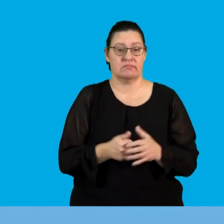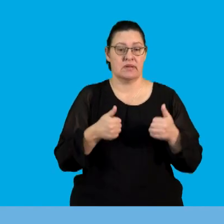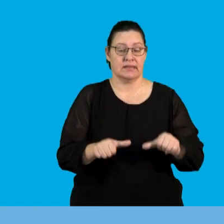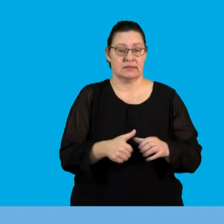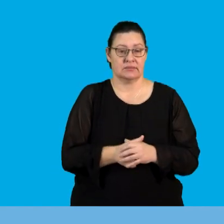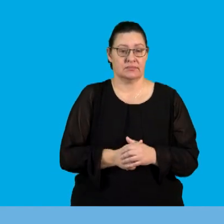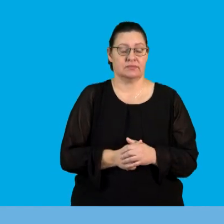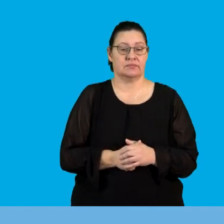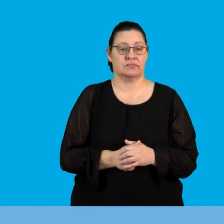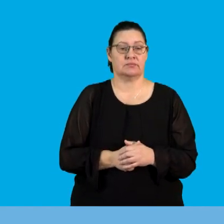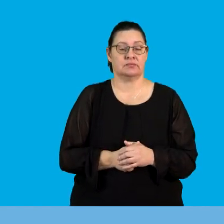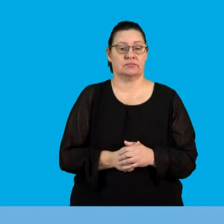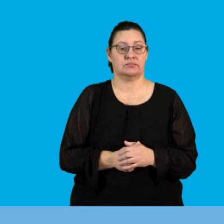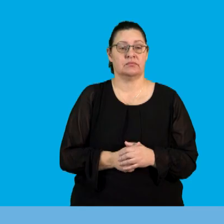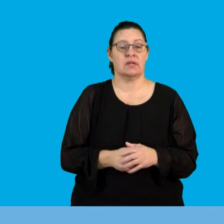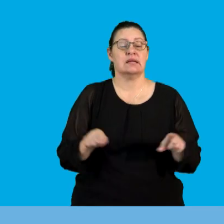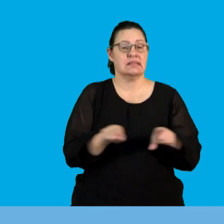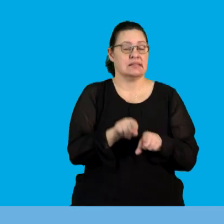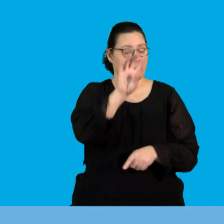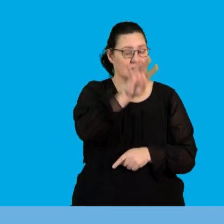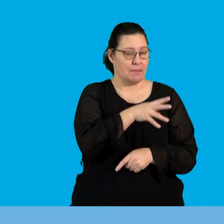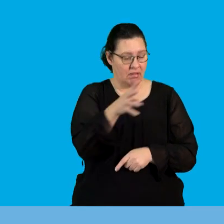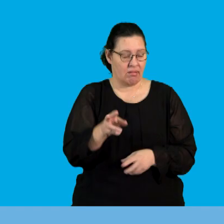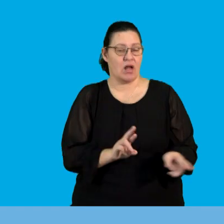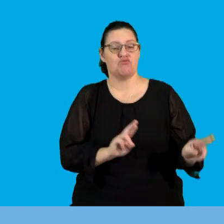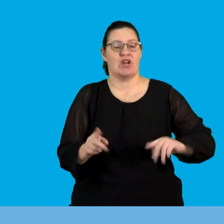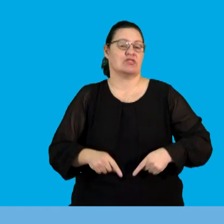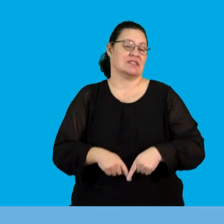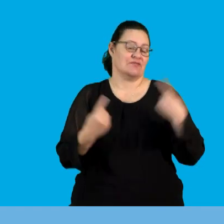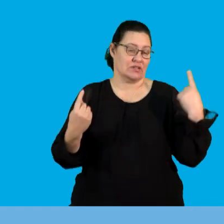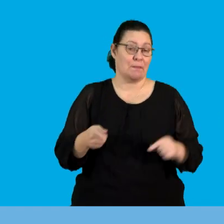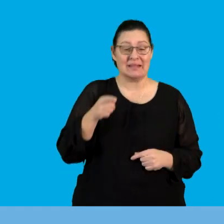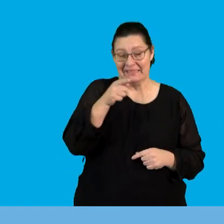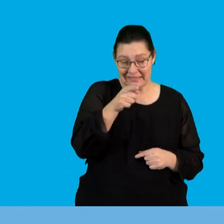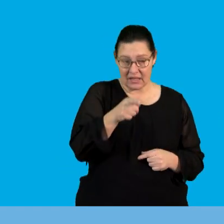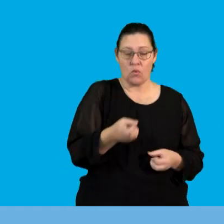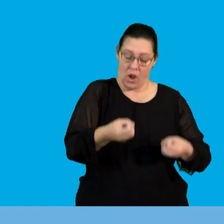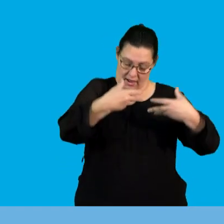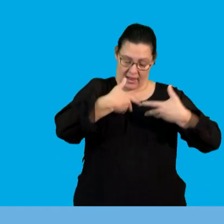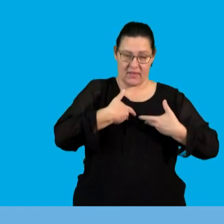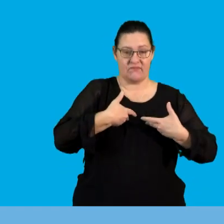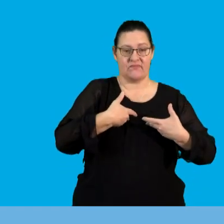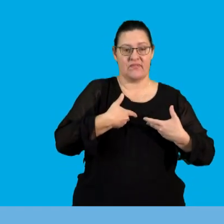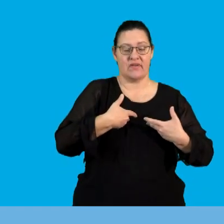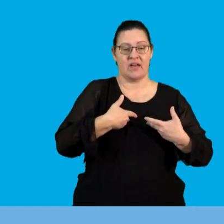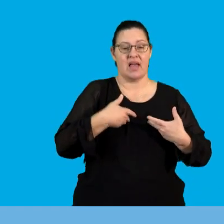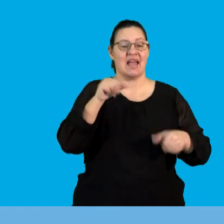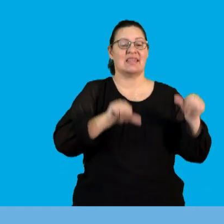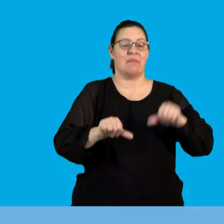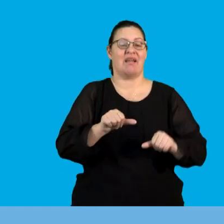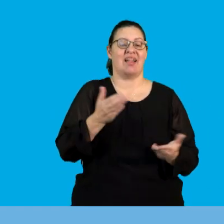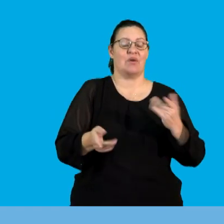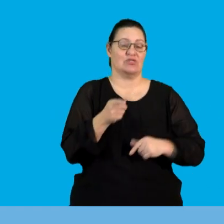Right, next one. Here, same table but then different reaction. However, on this one here, we are given a